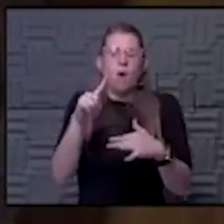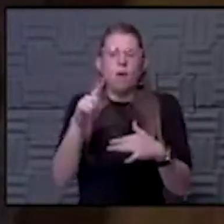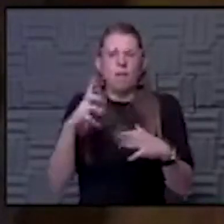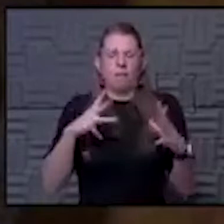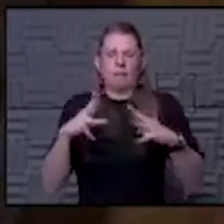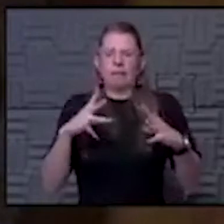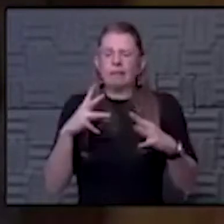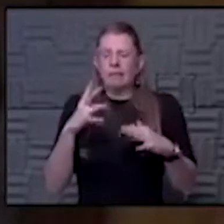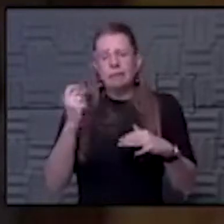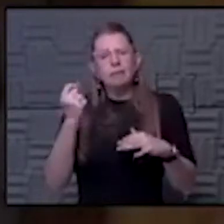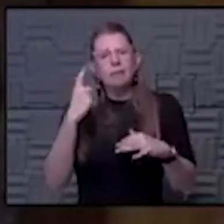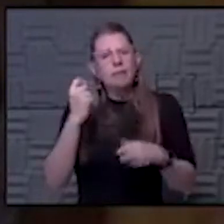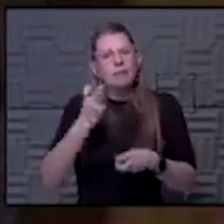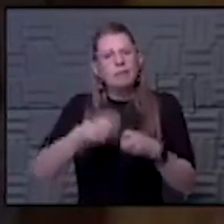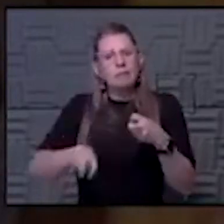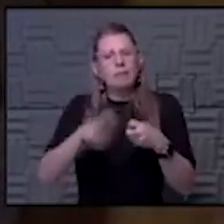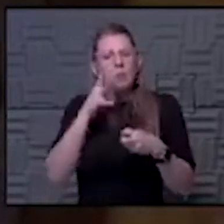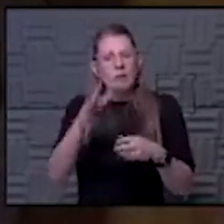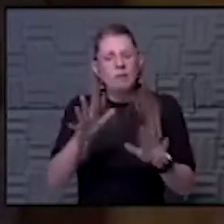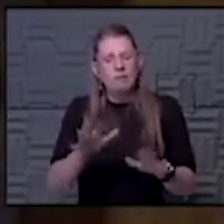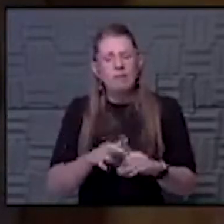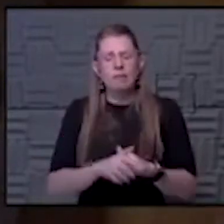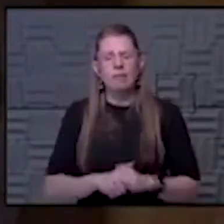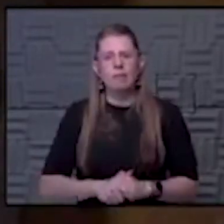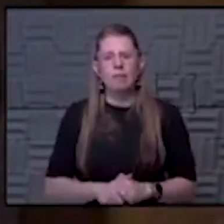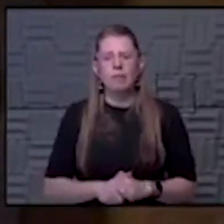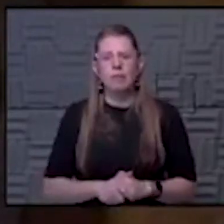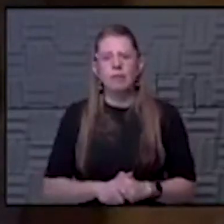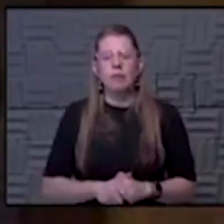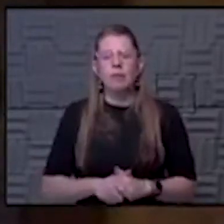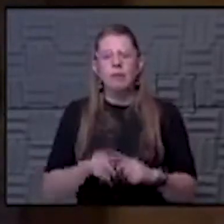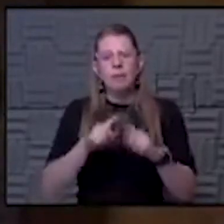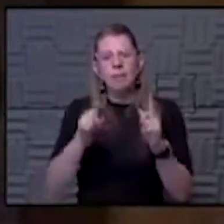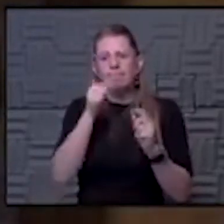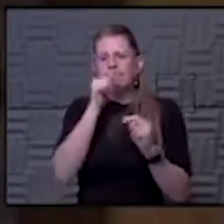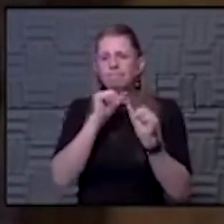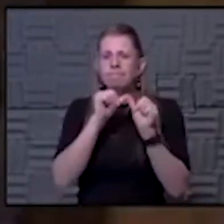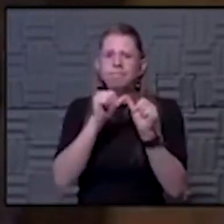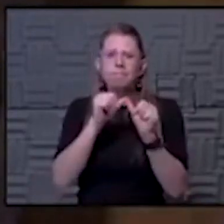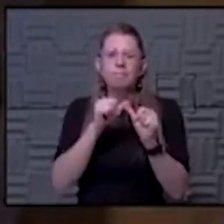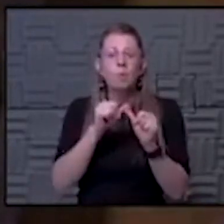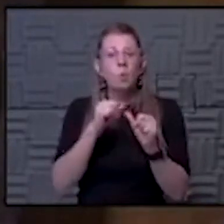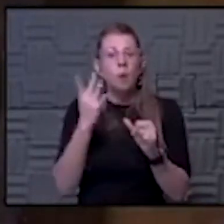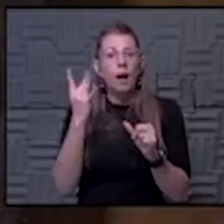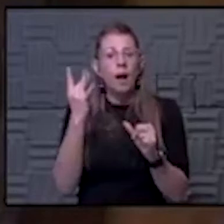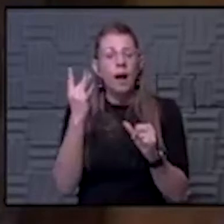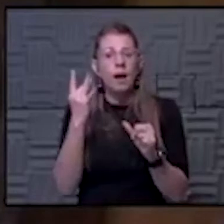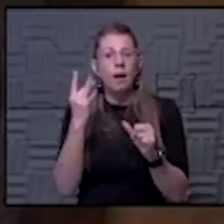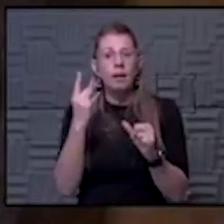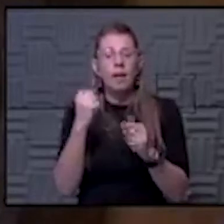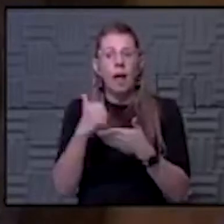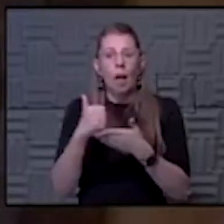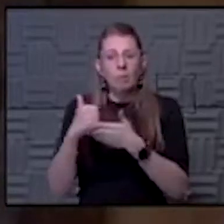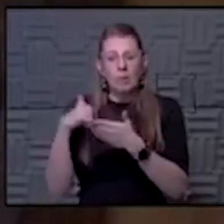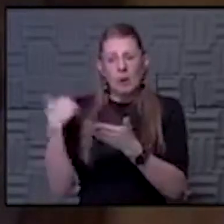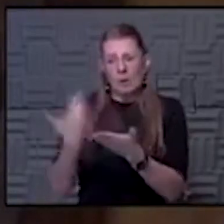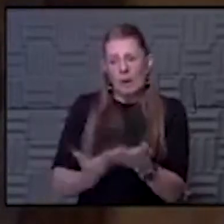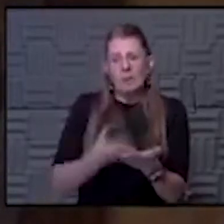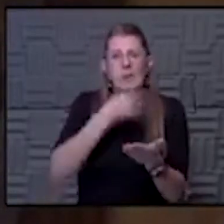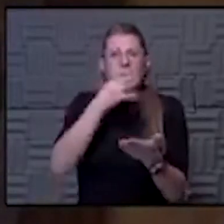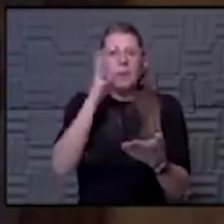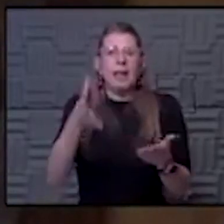hard as that will be to not. But to stick with it, because really, help is on the way.